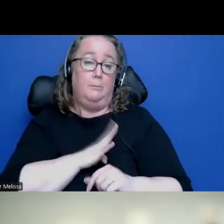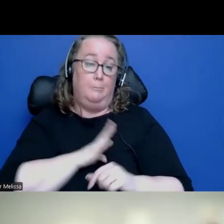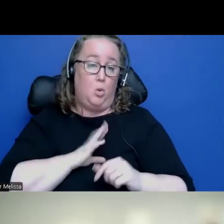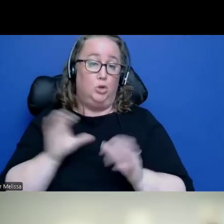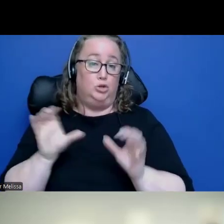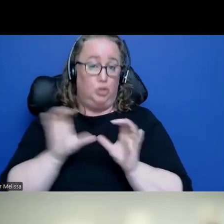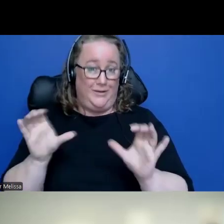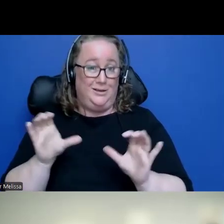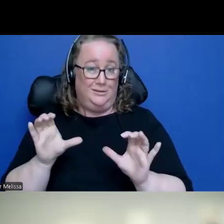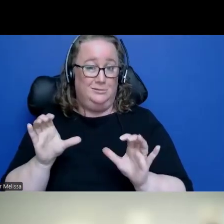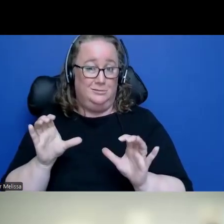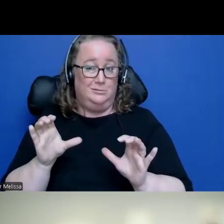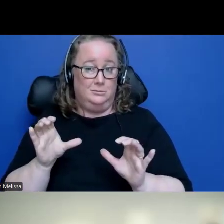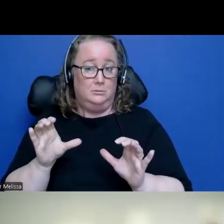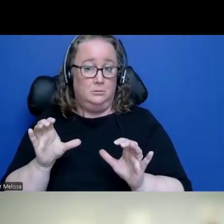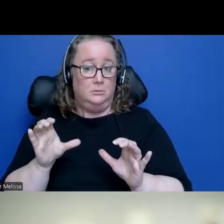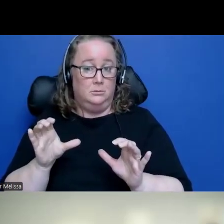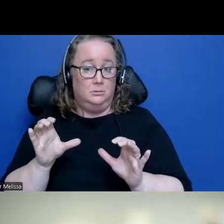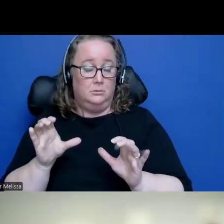most